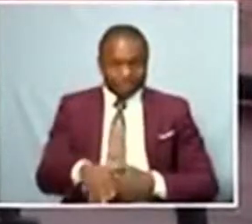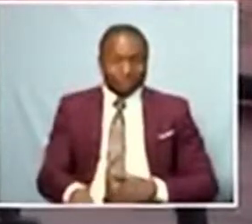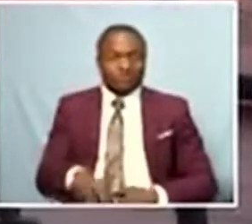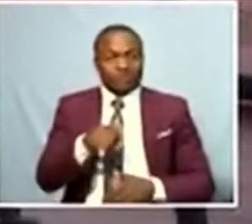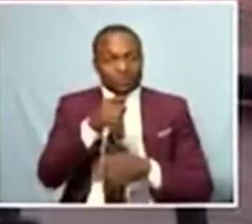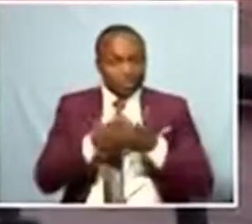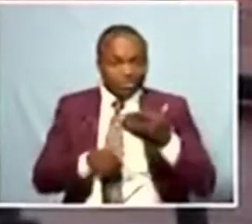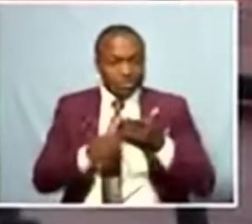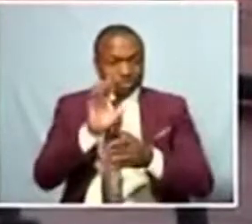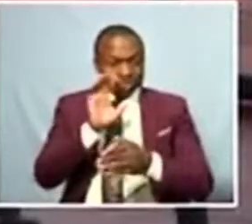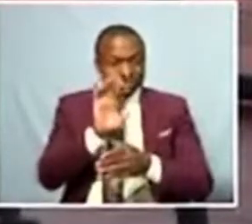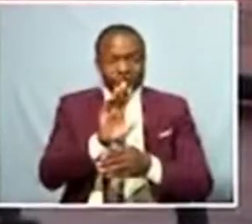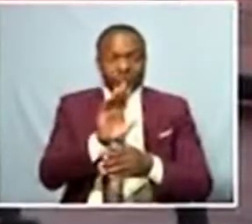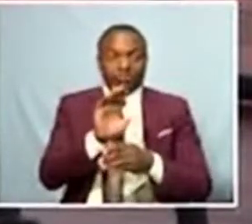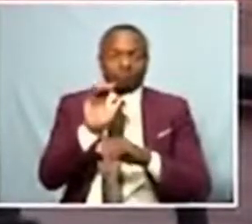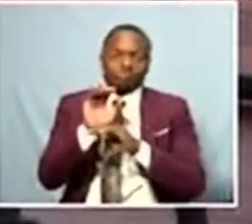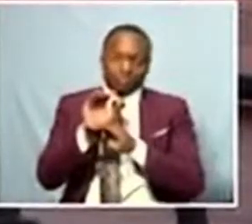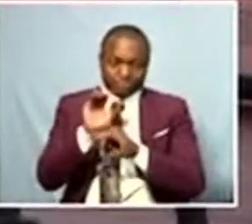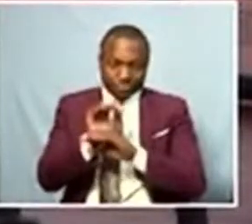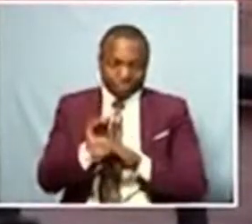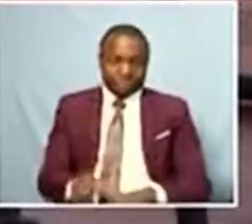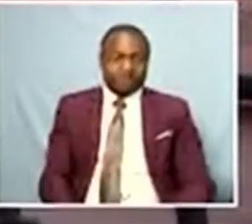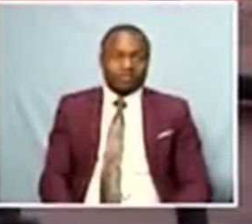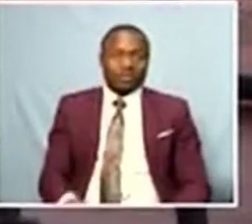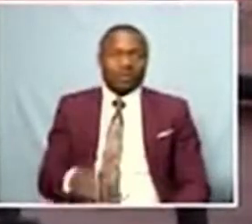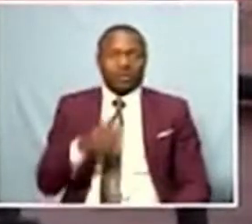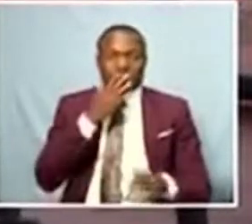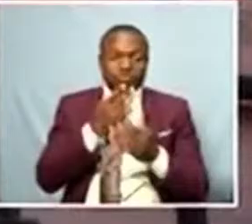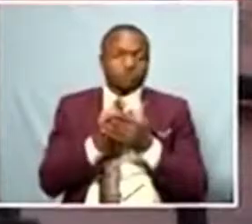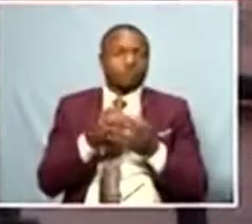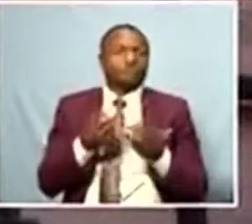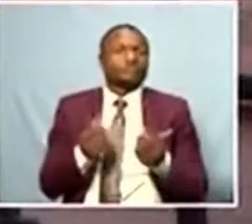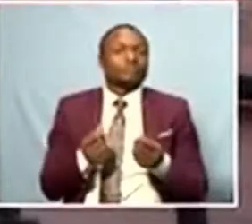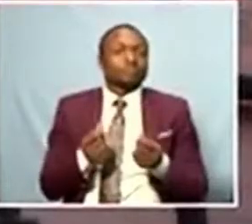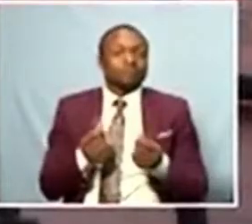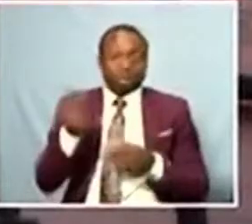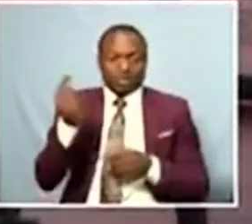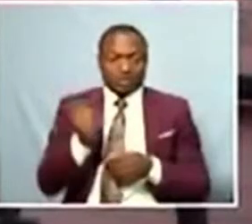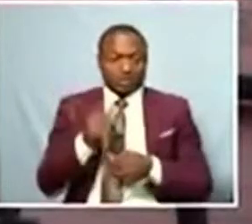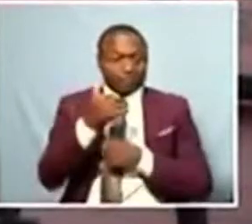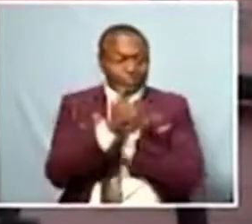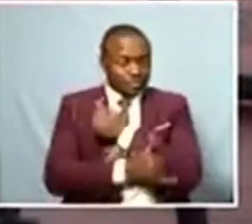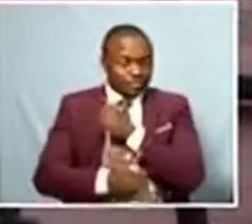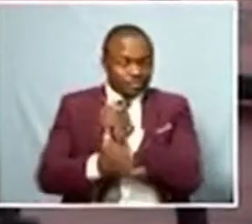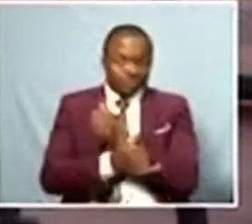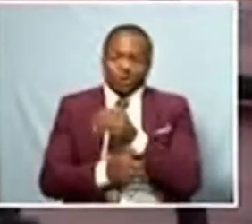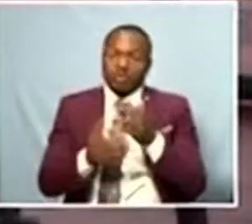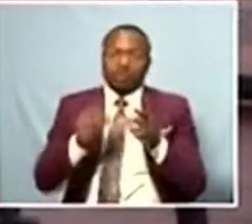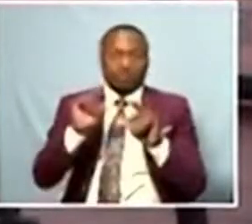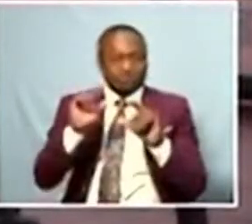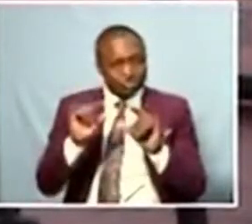What is your take? Is that good money to come in the country, or is too